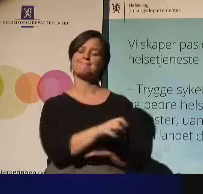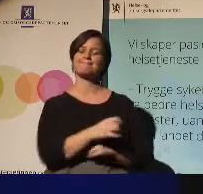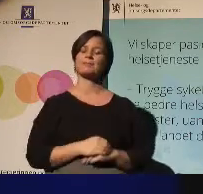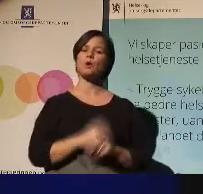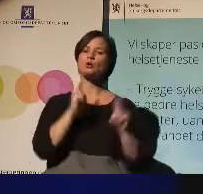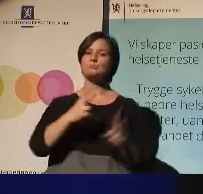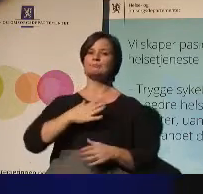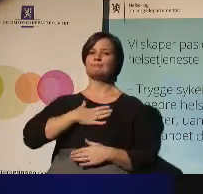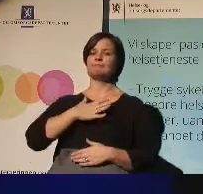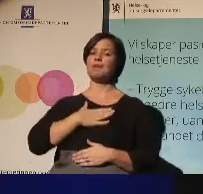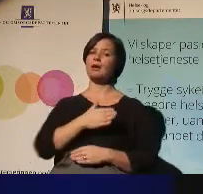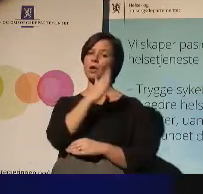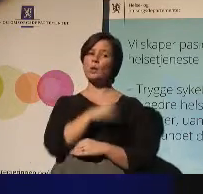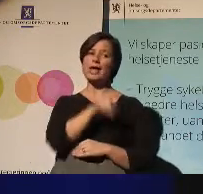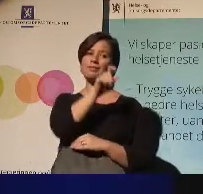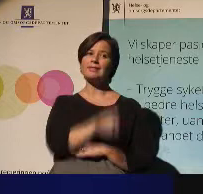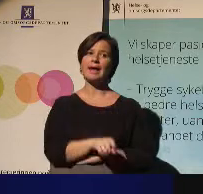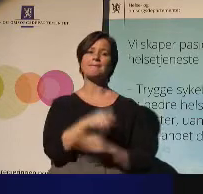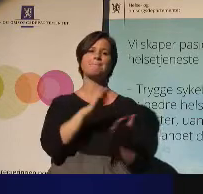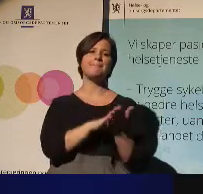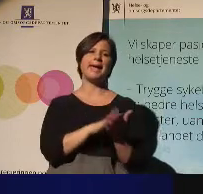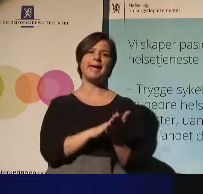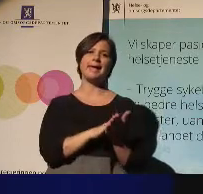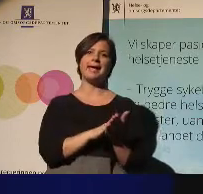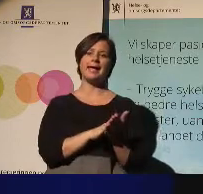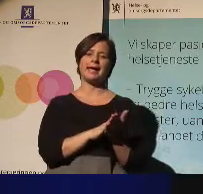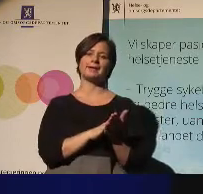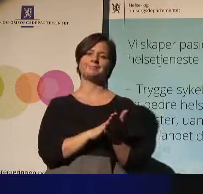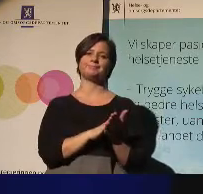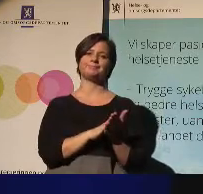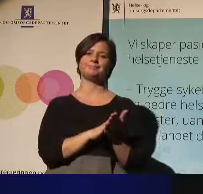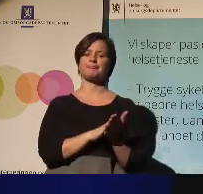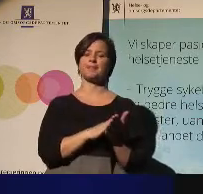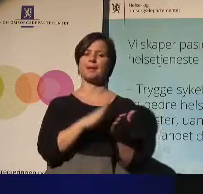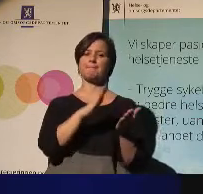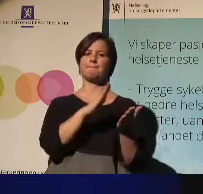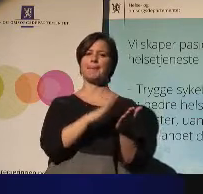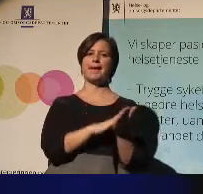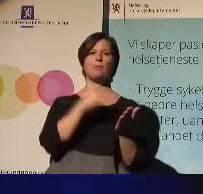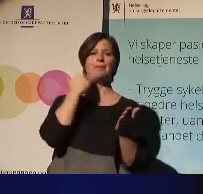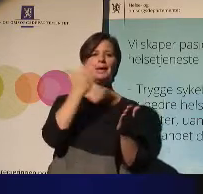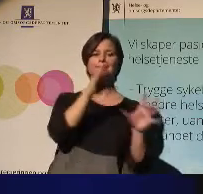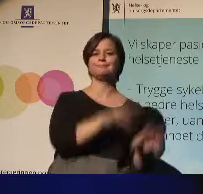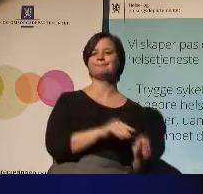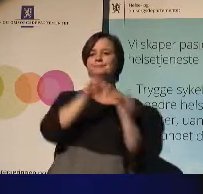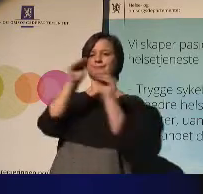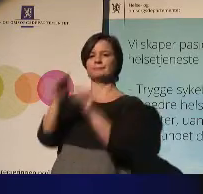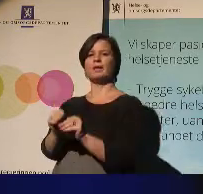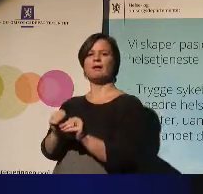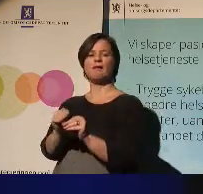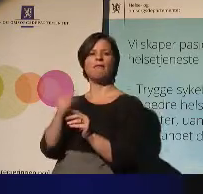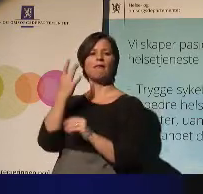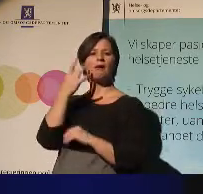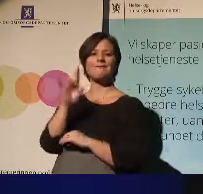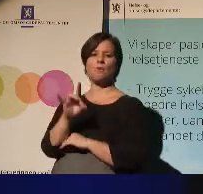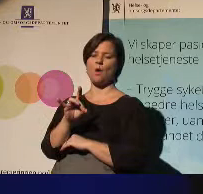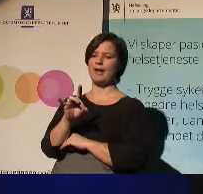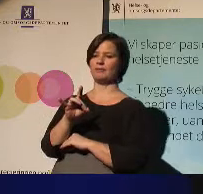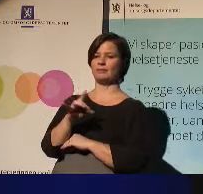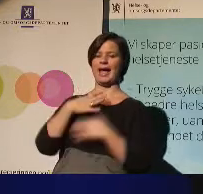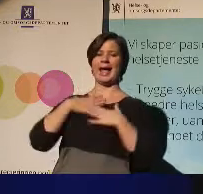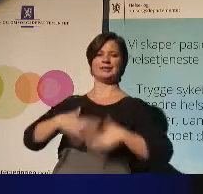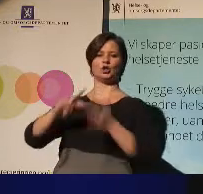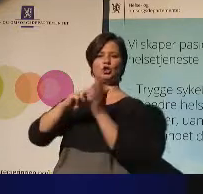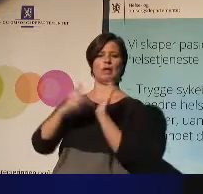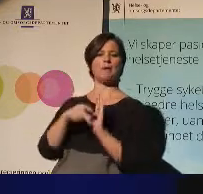I would like to congratulate you on being caught up by the Californian health systems, the Kaiser